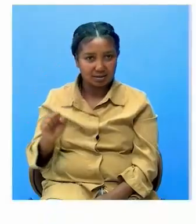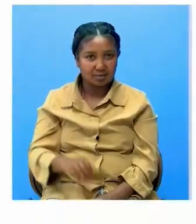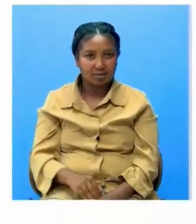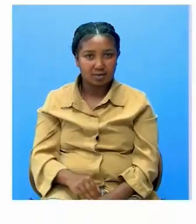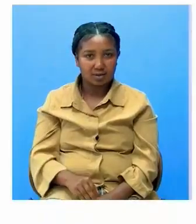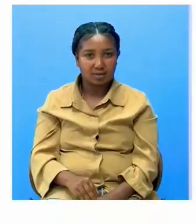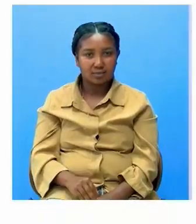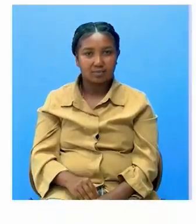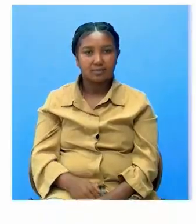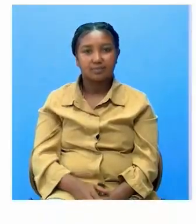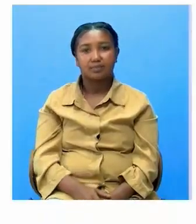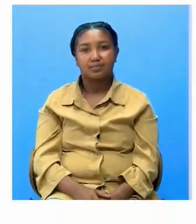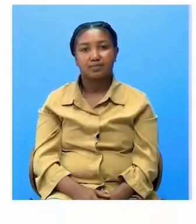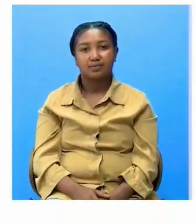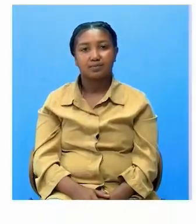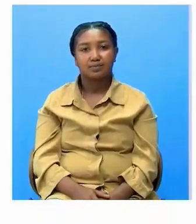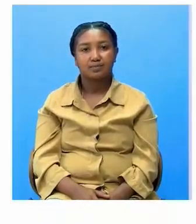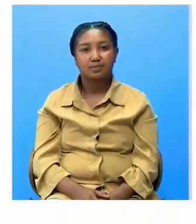shirt.